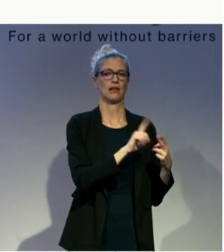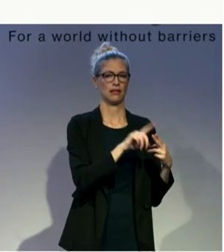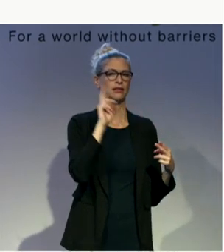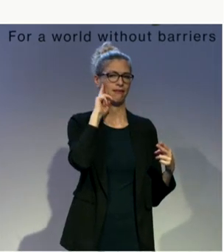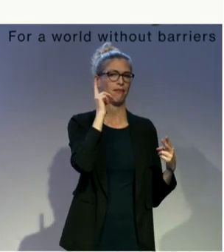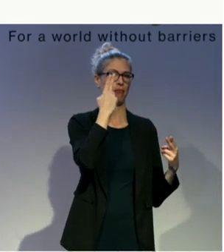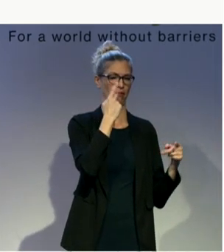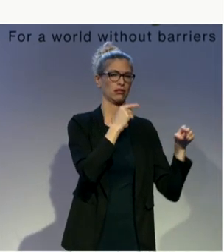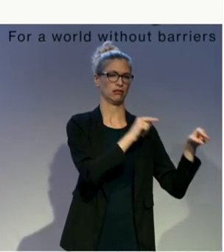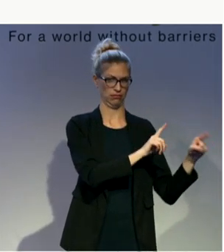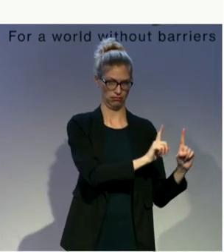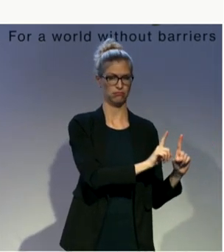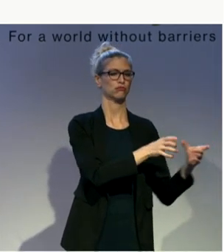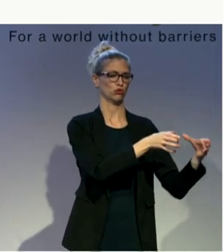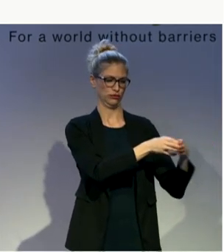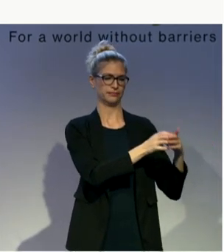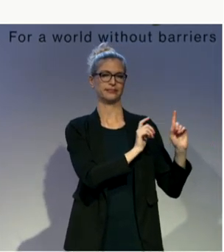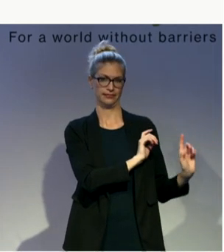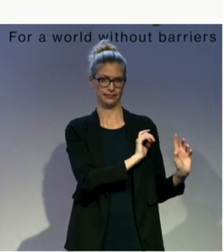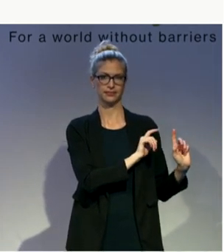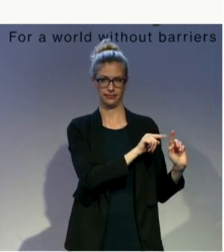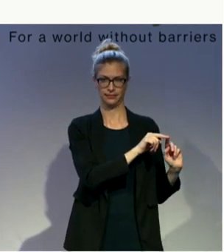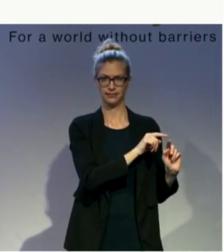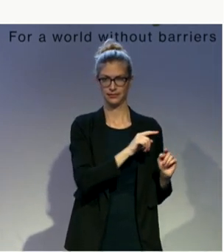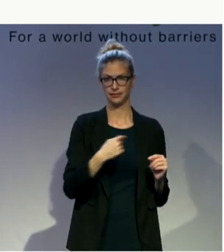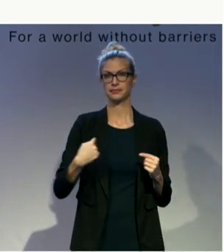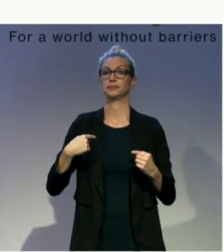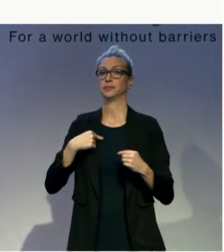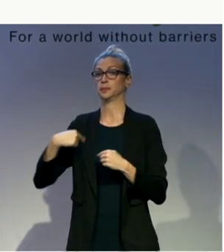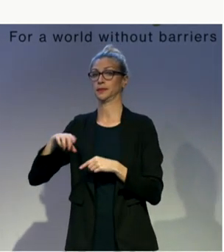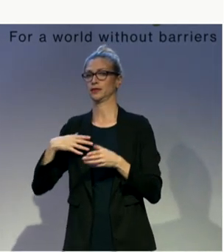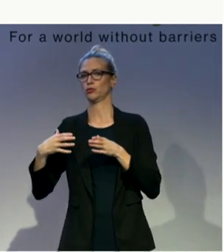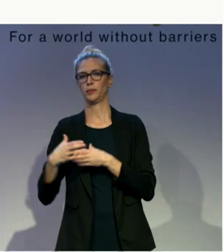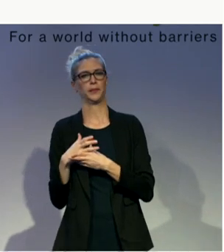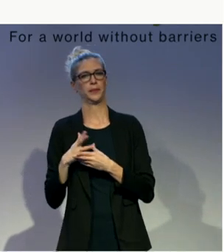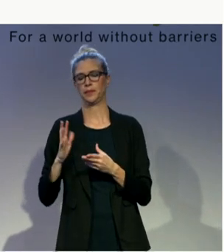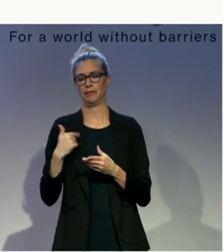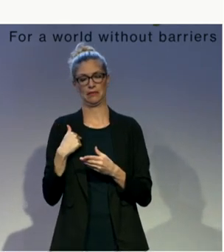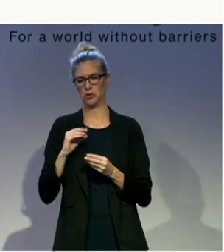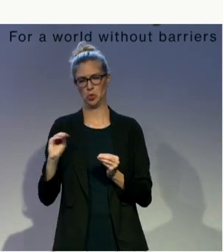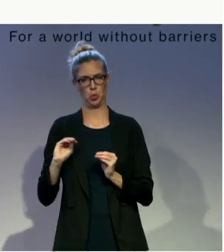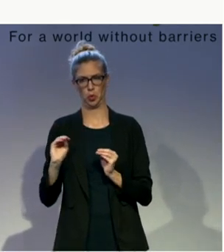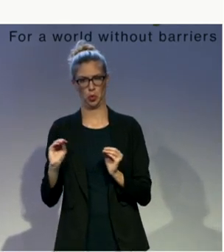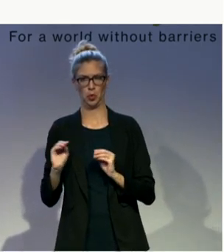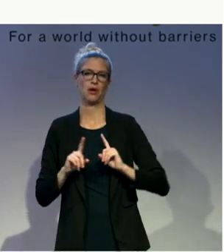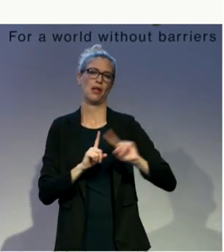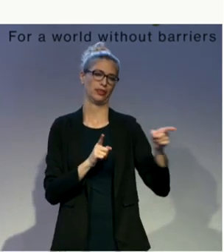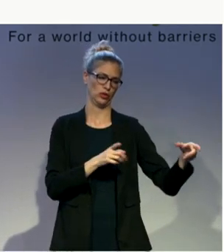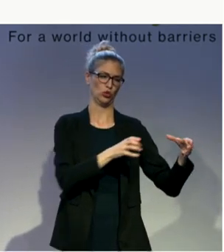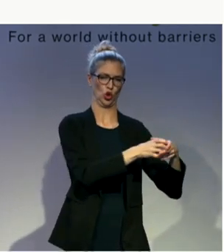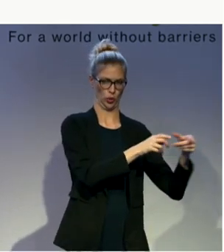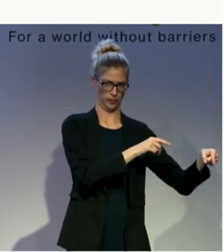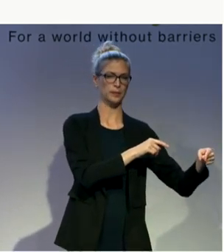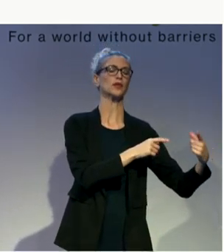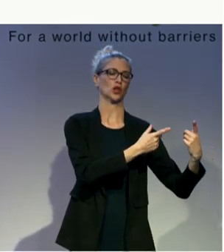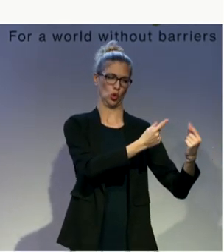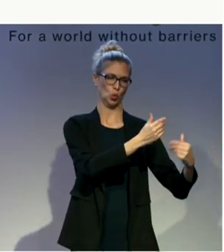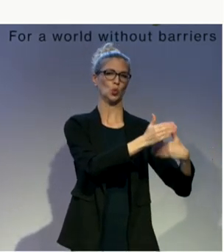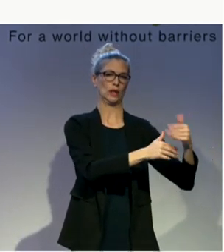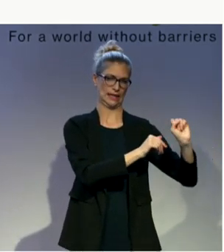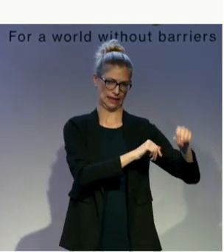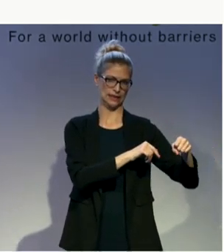we are not having that, because our colleagues are trying to do that. So this is a focus directly. But